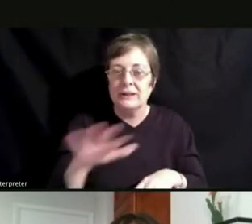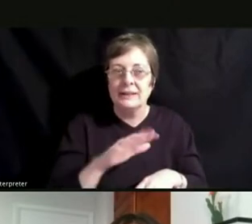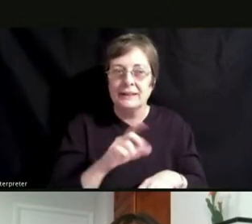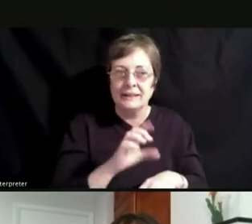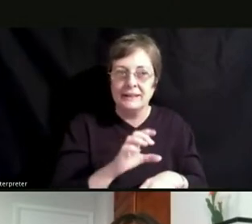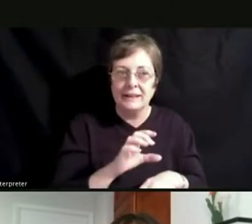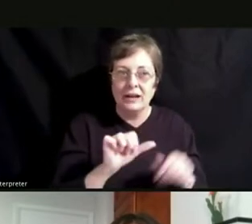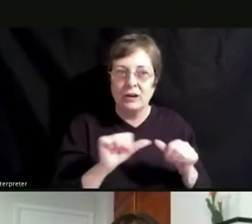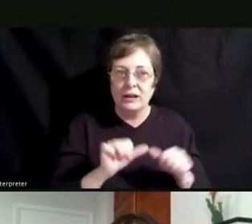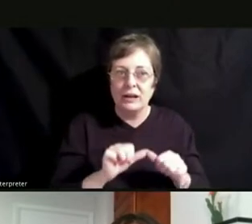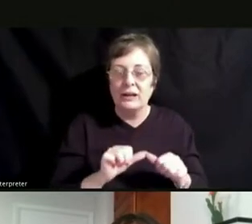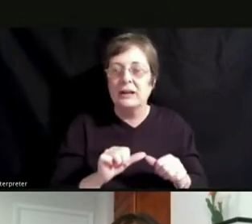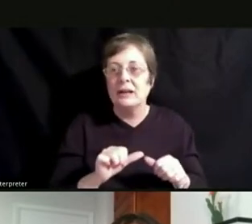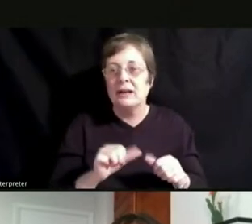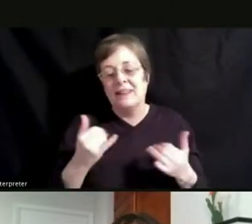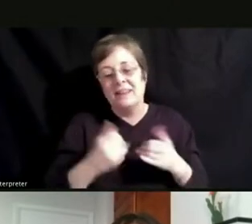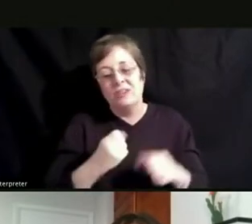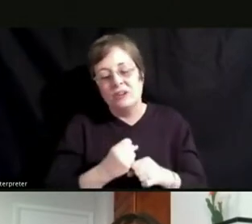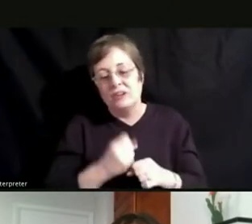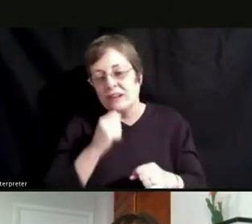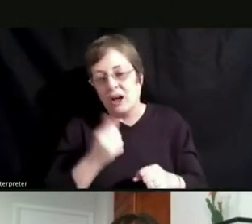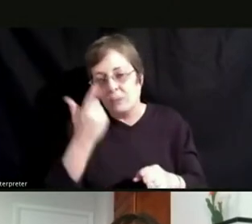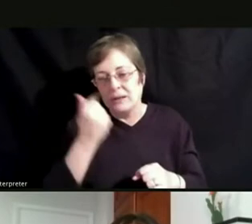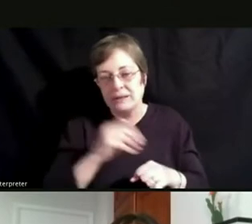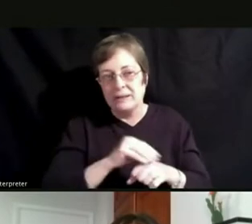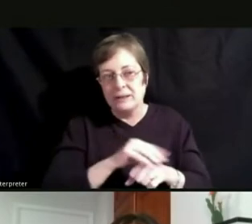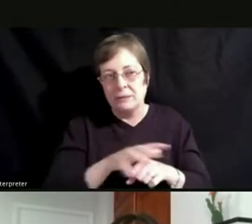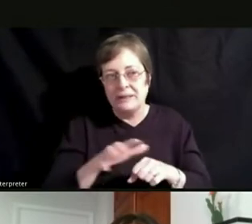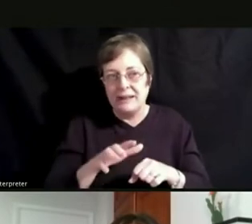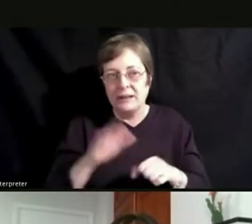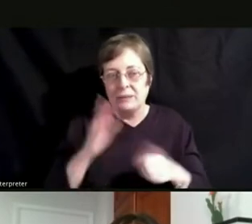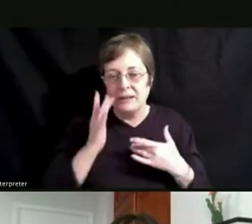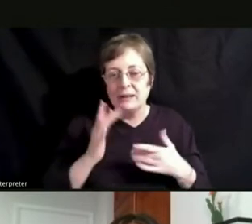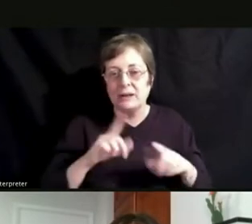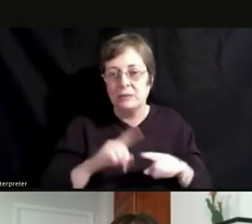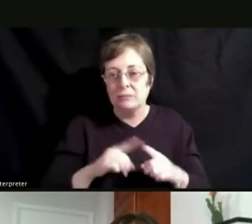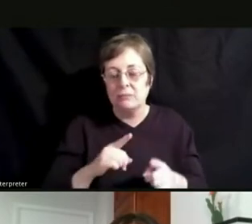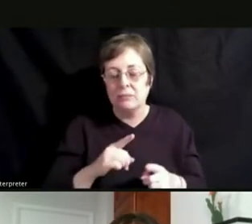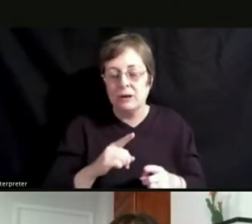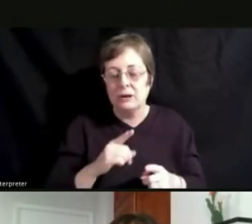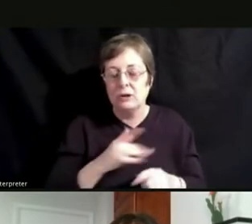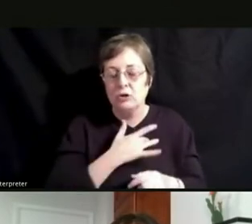of the pandemic, but usually that's what it is.